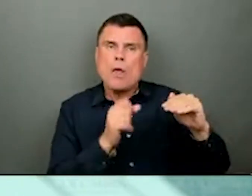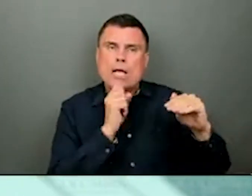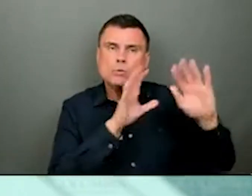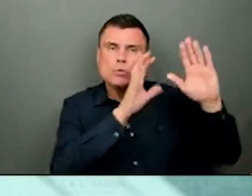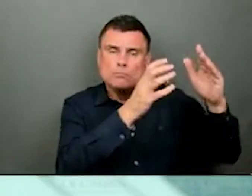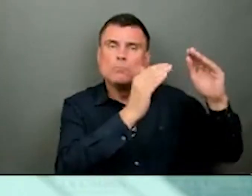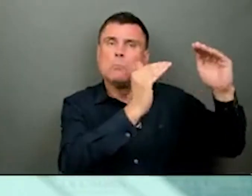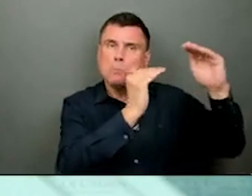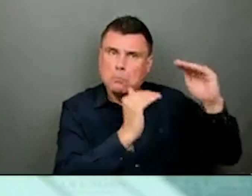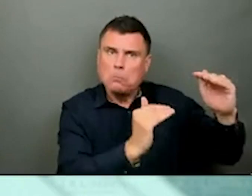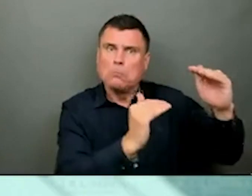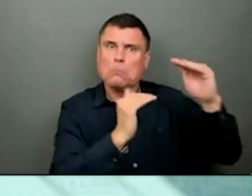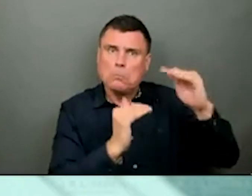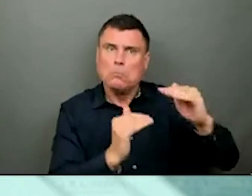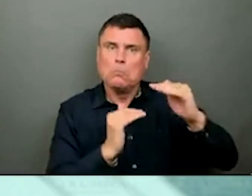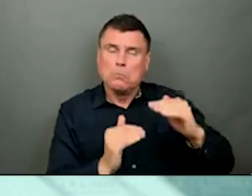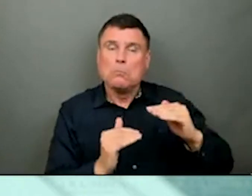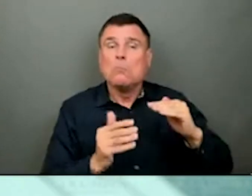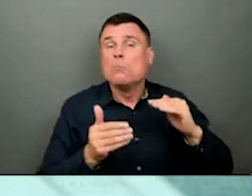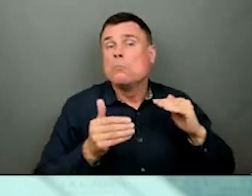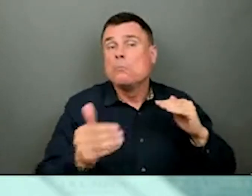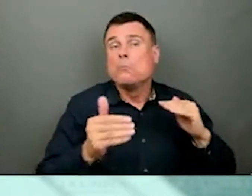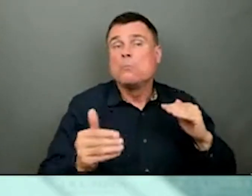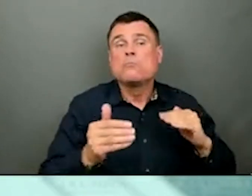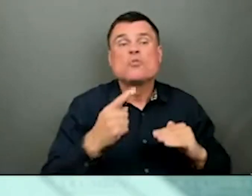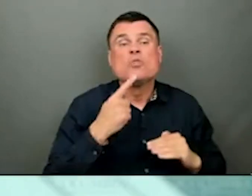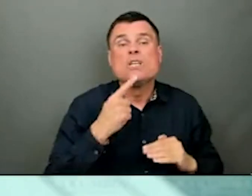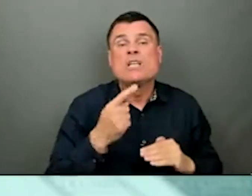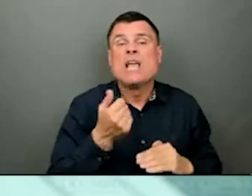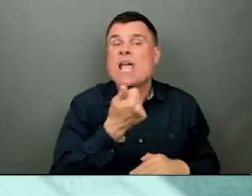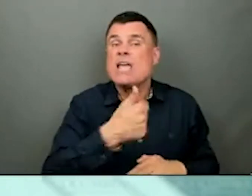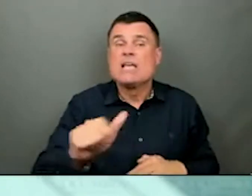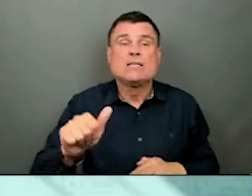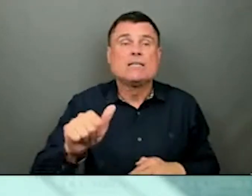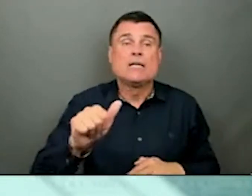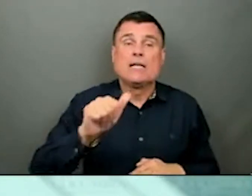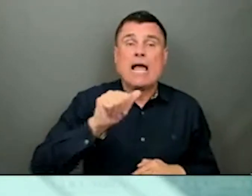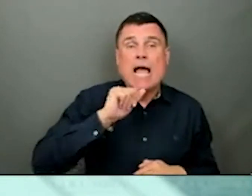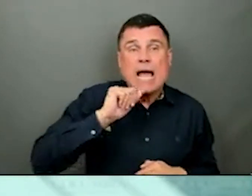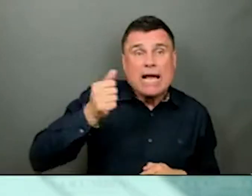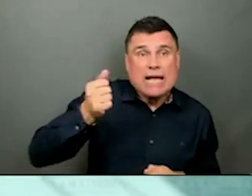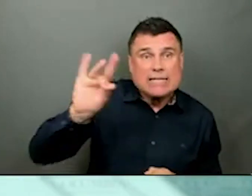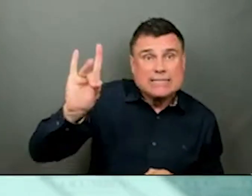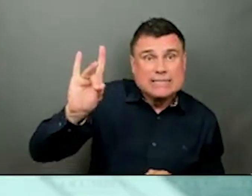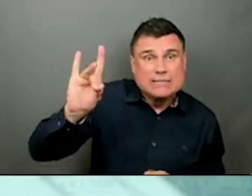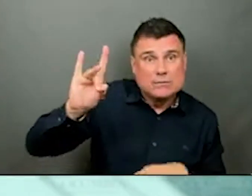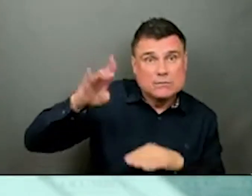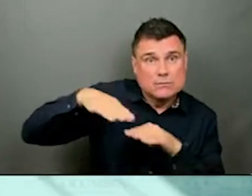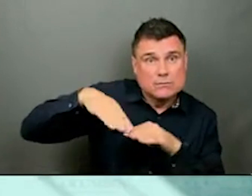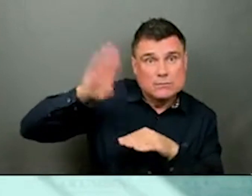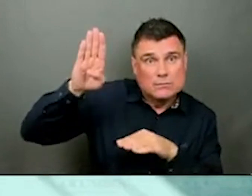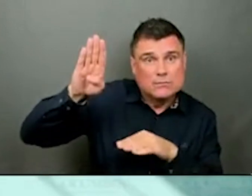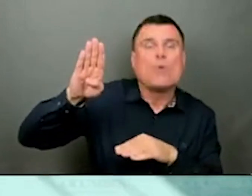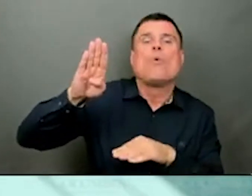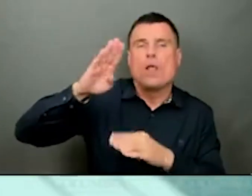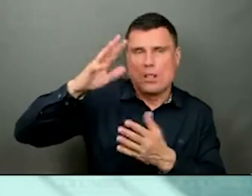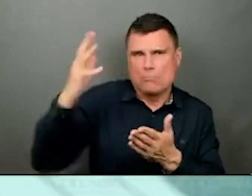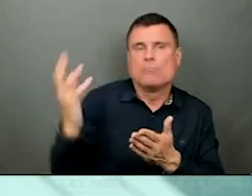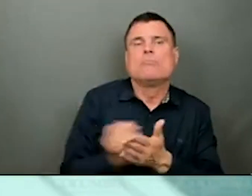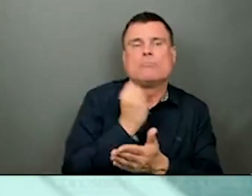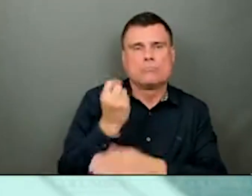are coming in the next 2 months. So people who have waited to register need to register now. 2.1 million is a good number, but we need